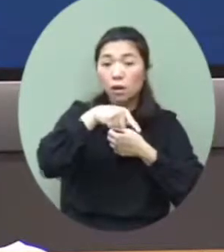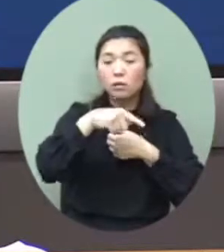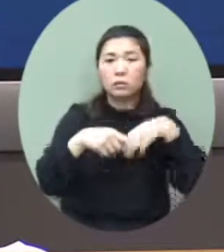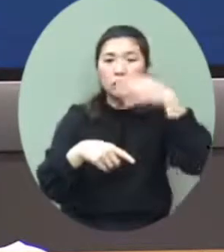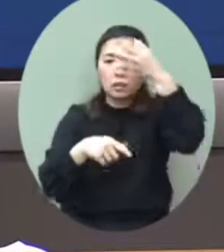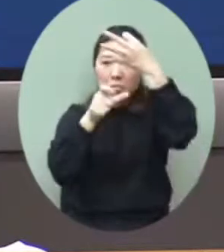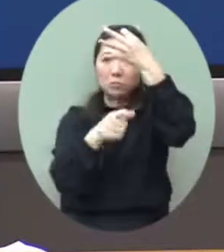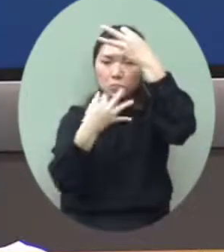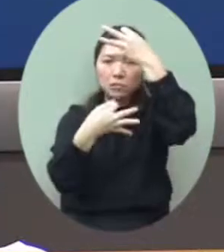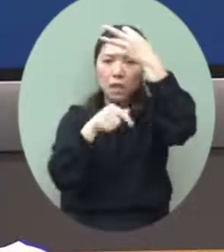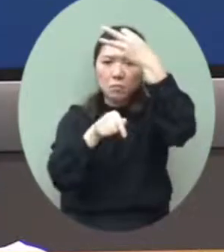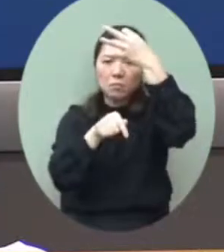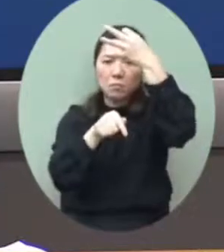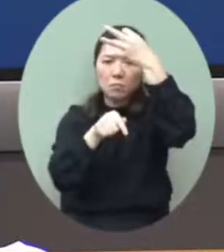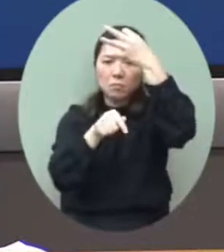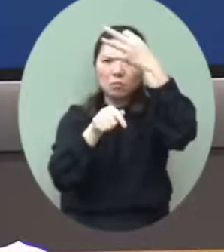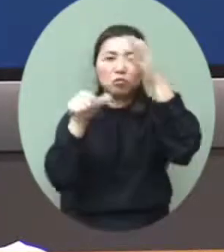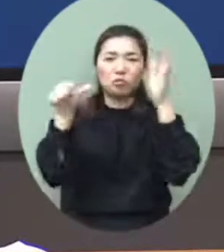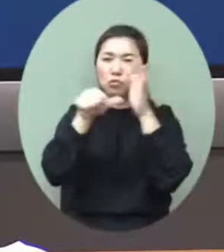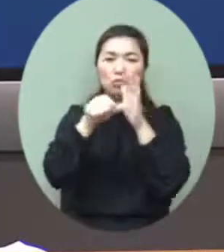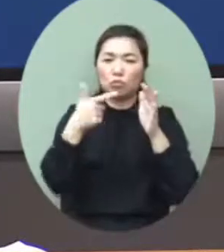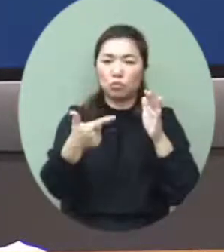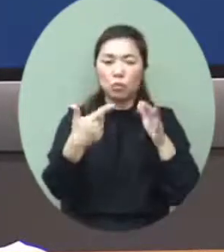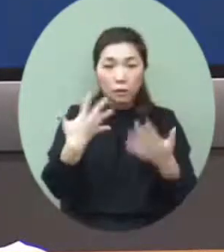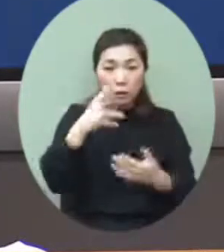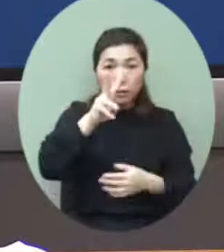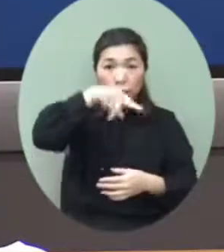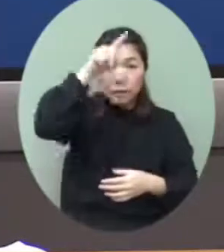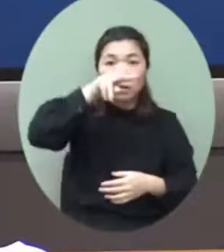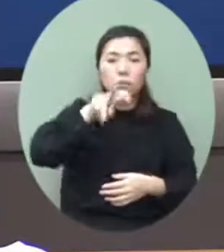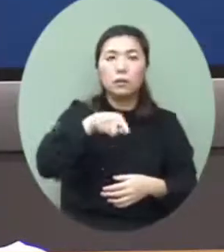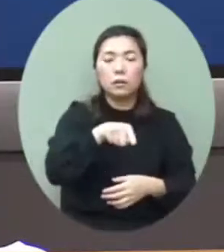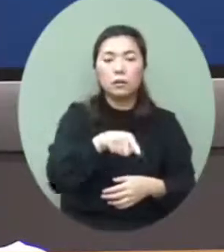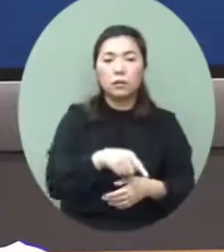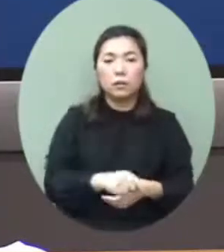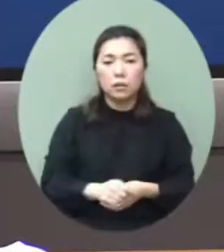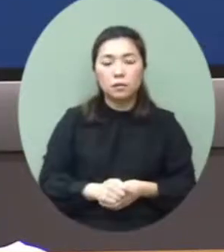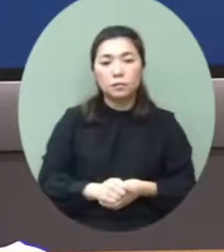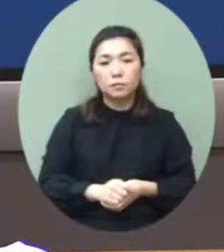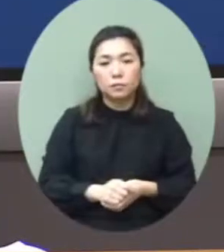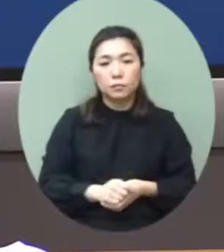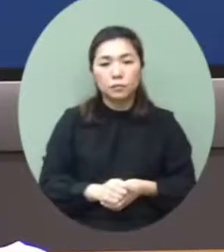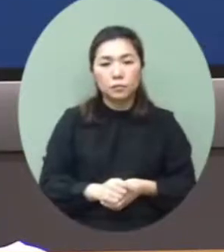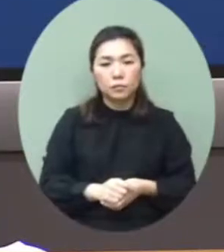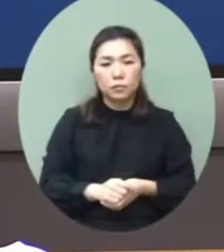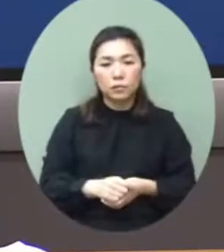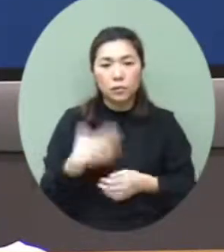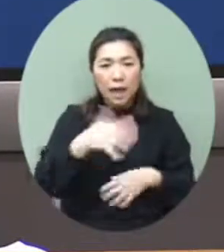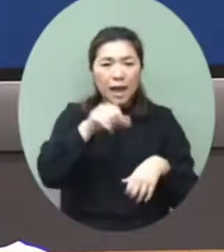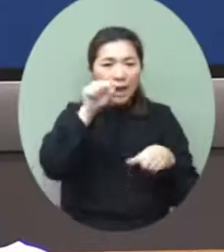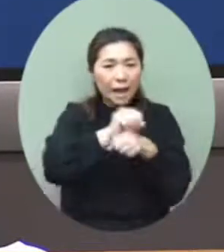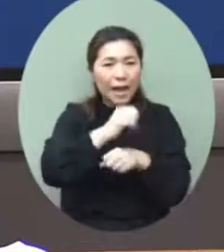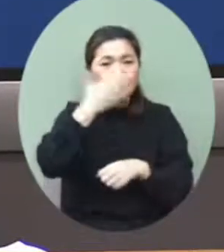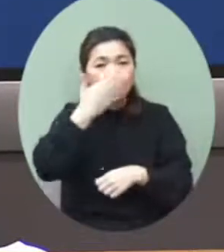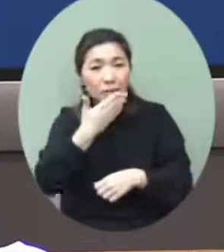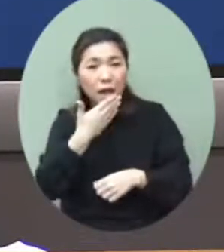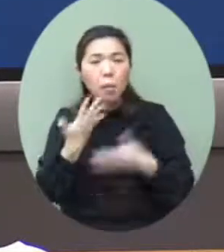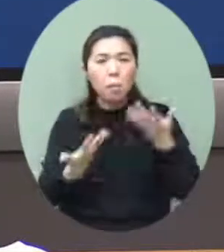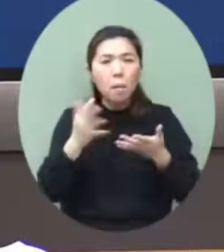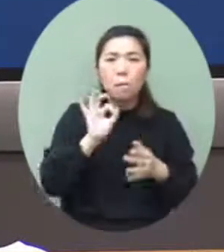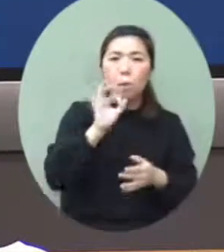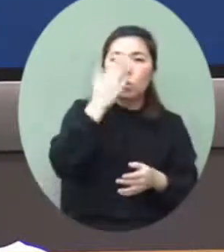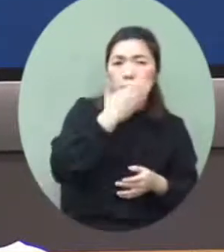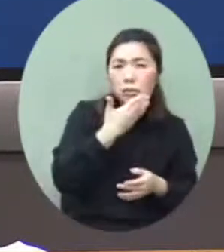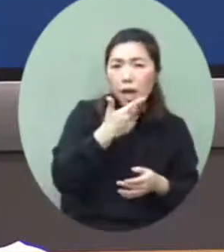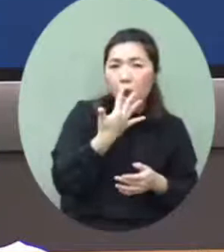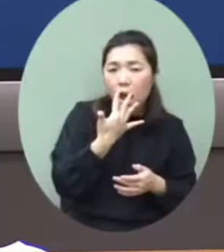From the chart, we saw that the pandemic peaked on March the